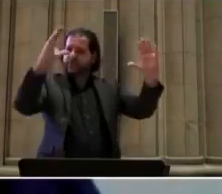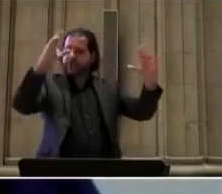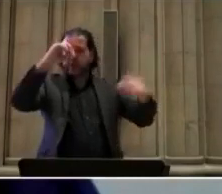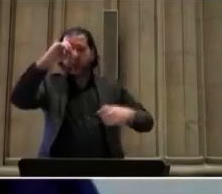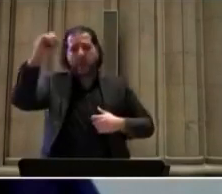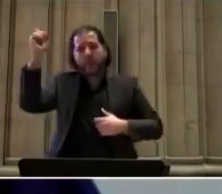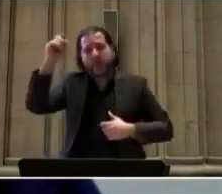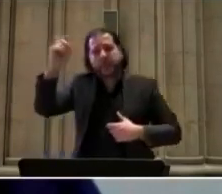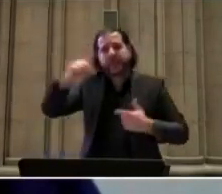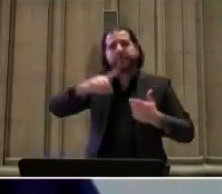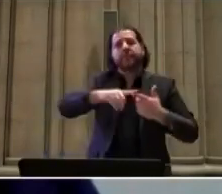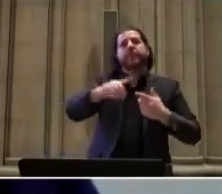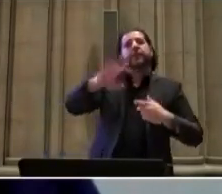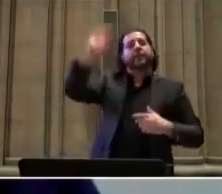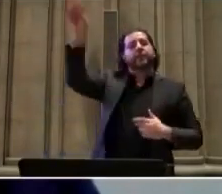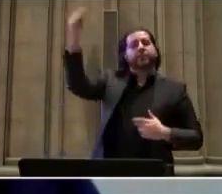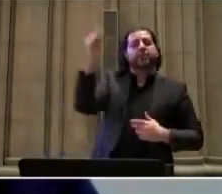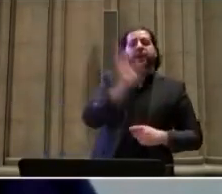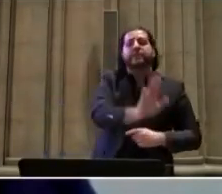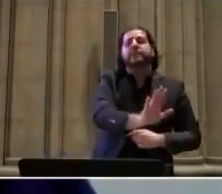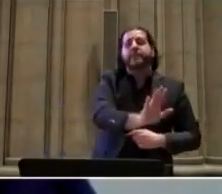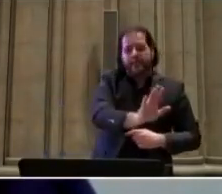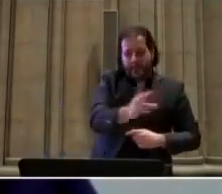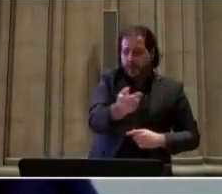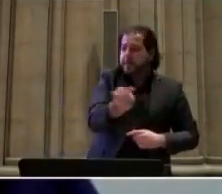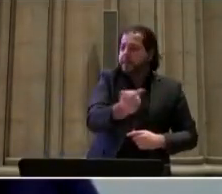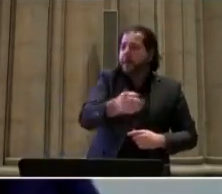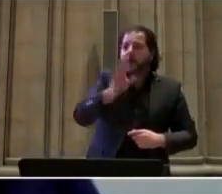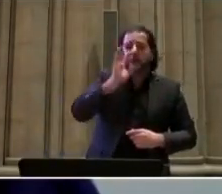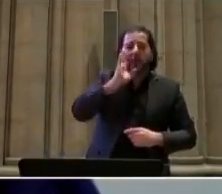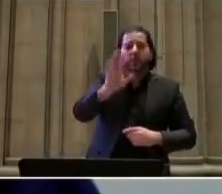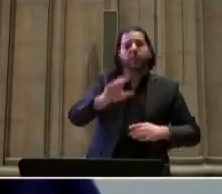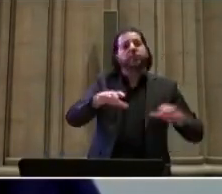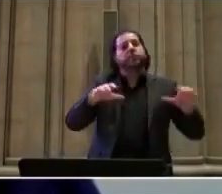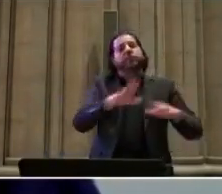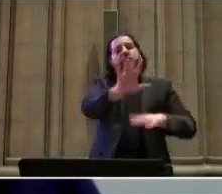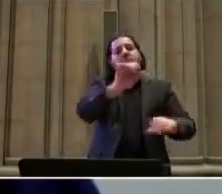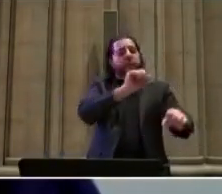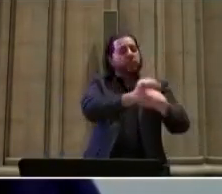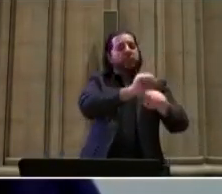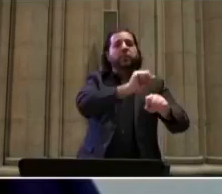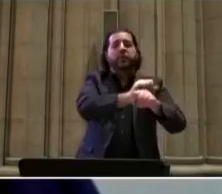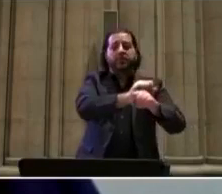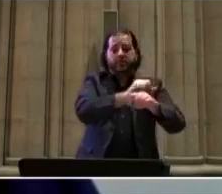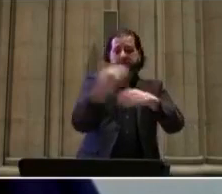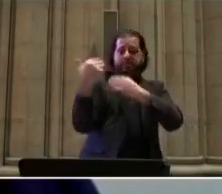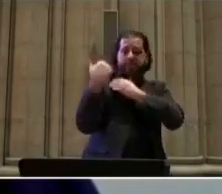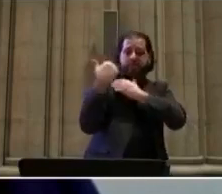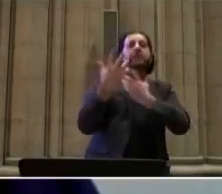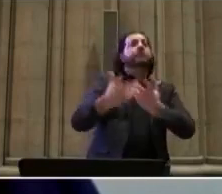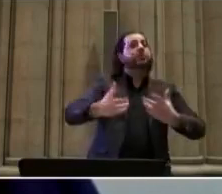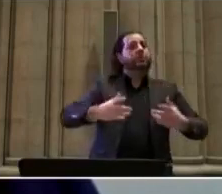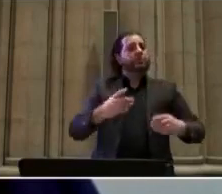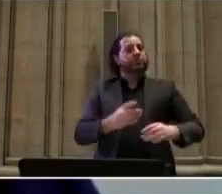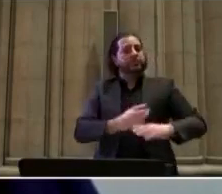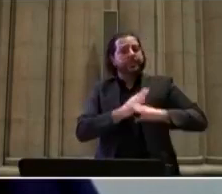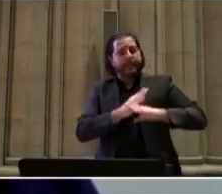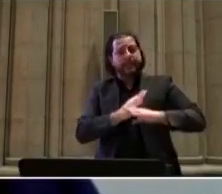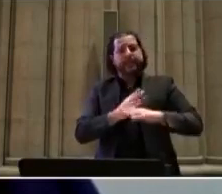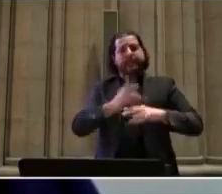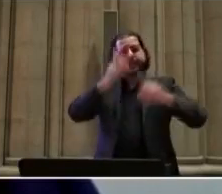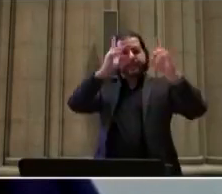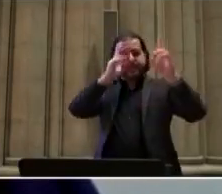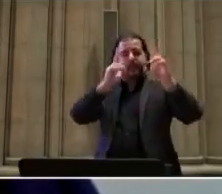wisdom, and grace, that they may discharge their duties to protect the dignity and